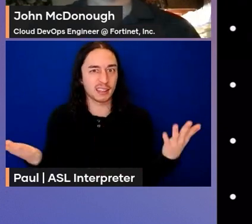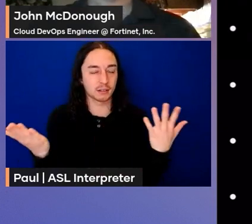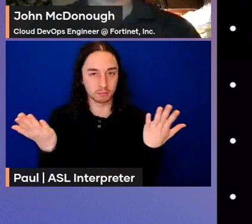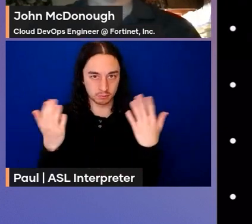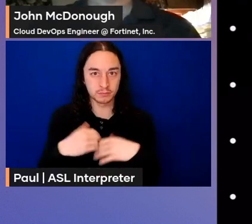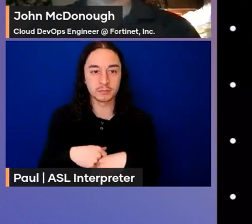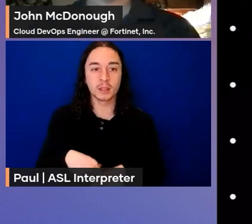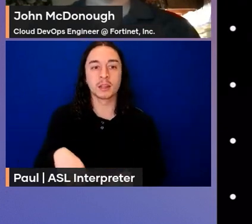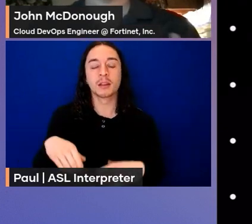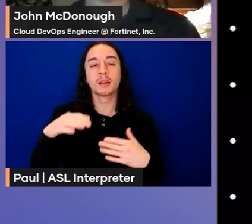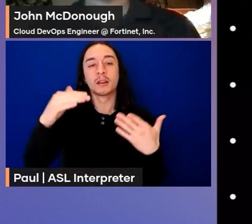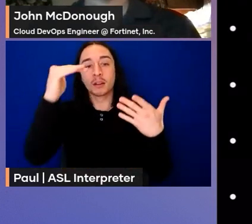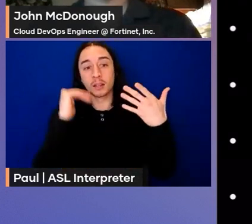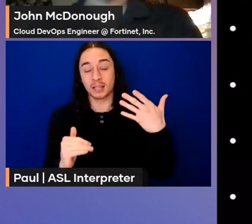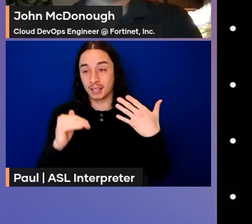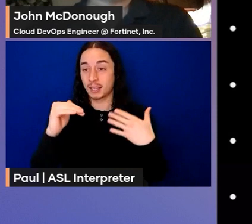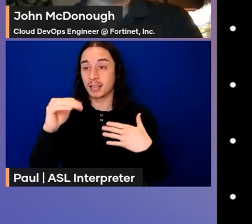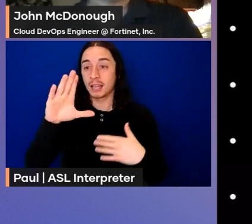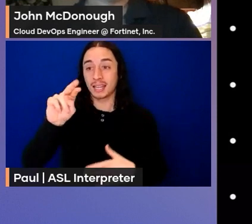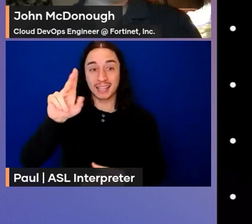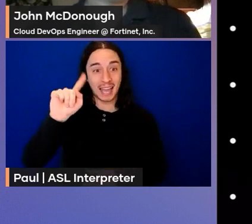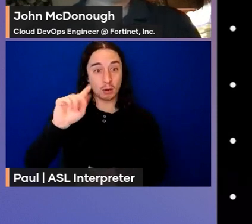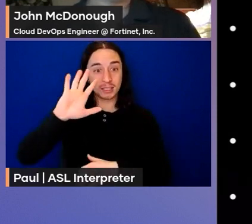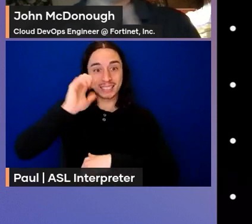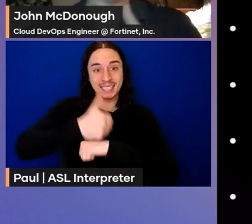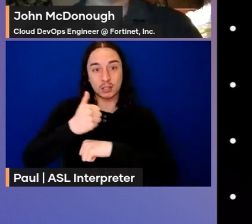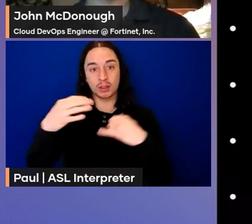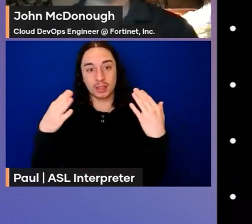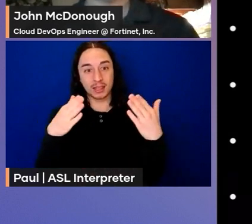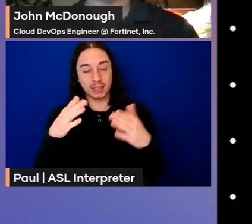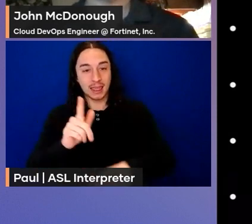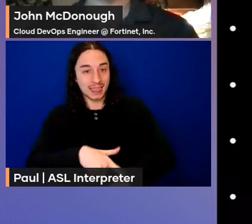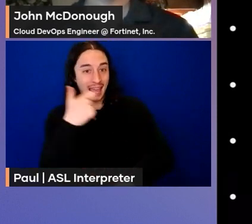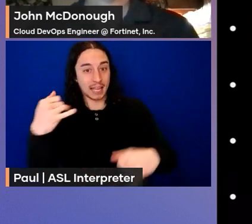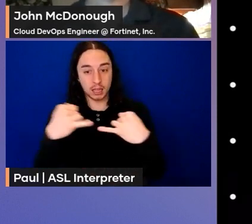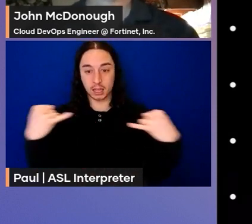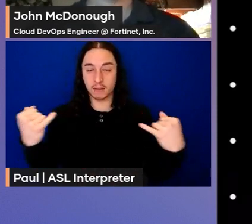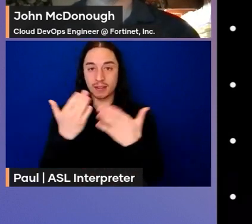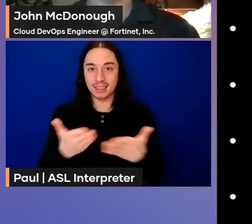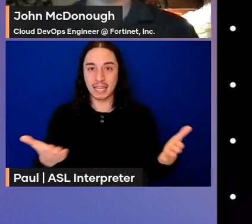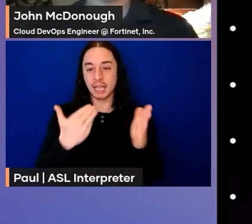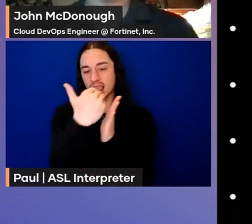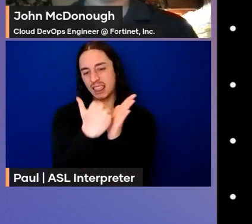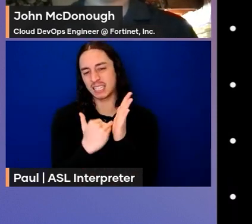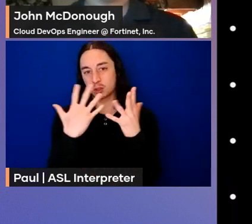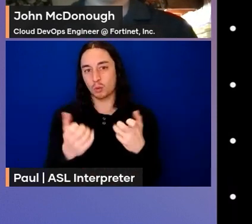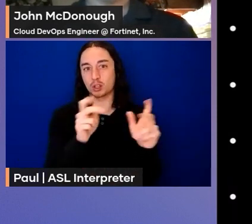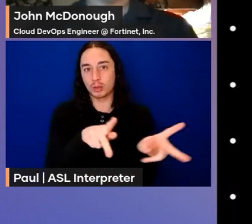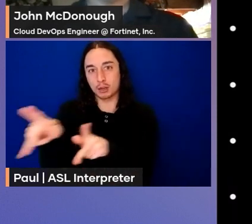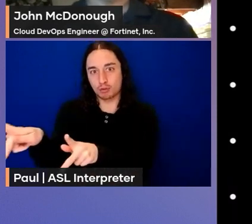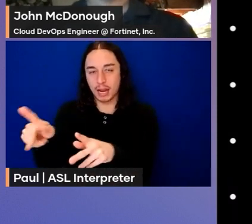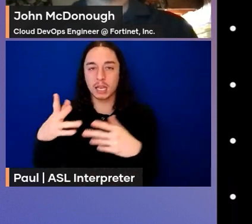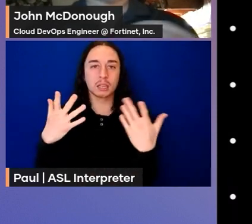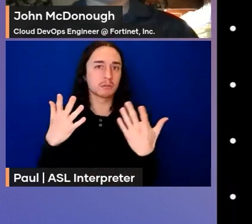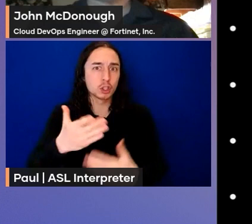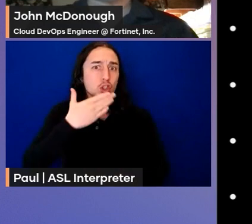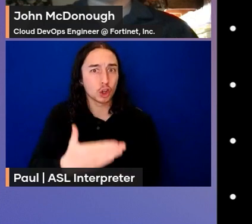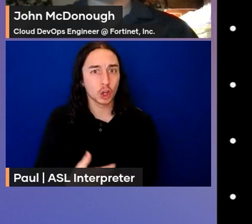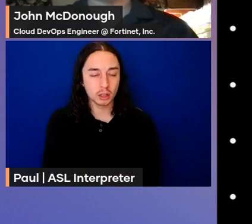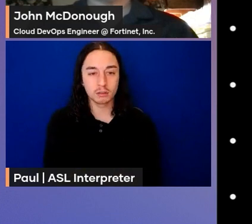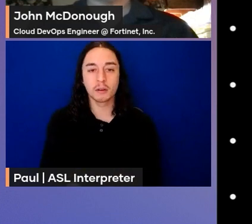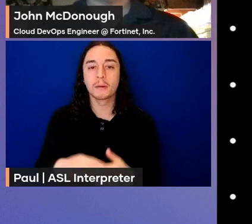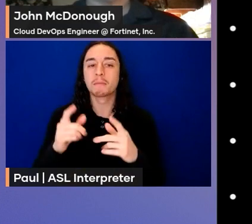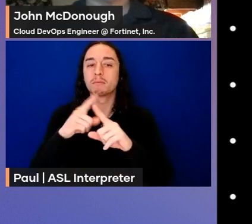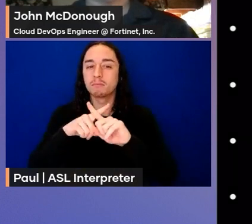Count set to the length of a thing, a list that you want to iterate over, and it's good. But the